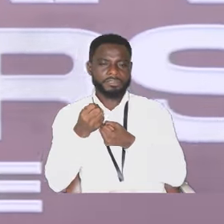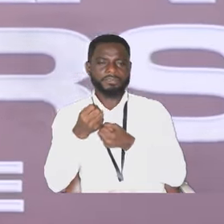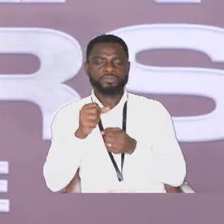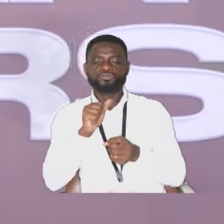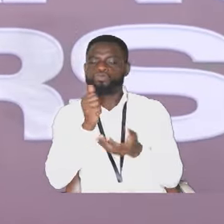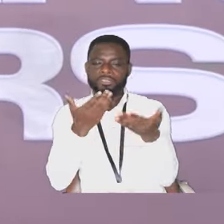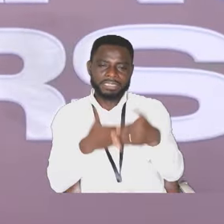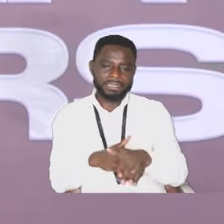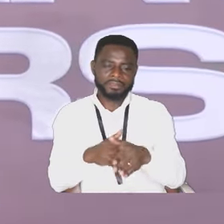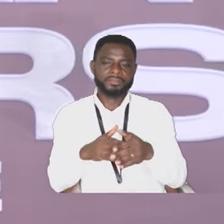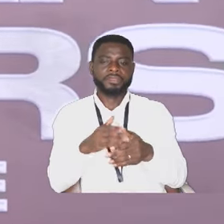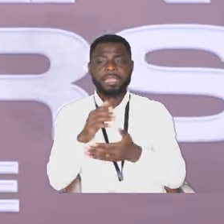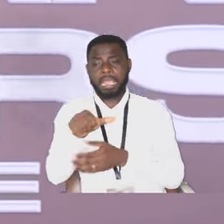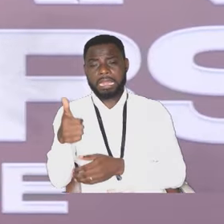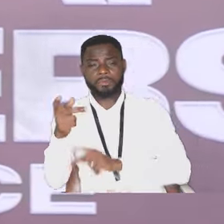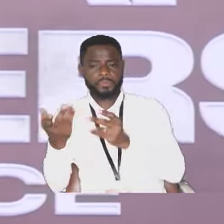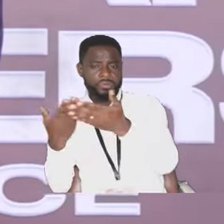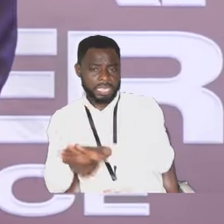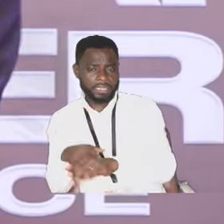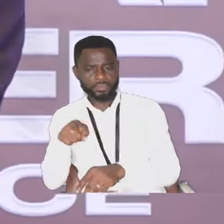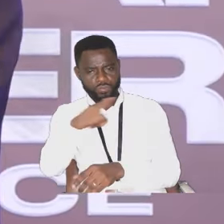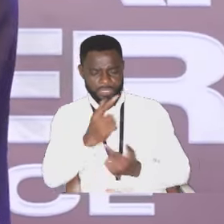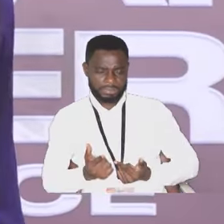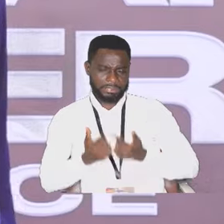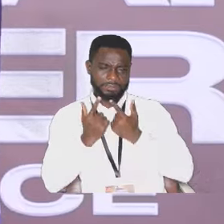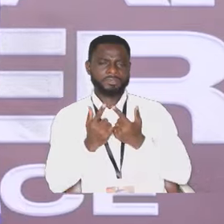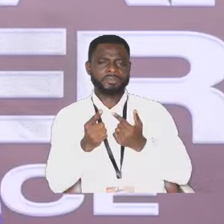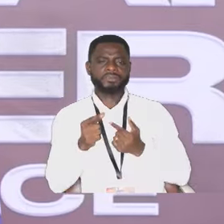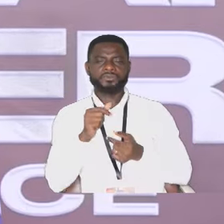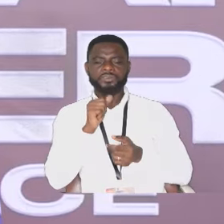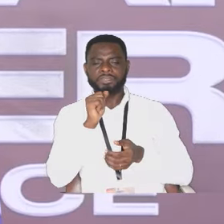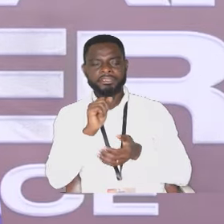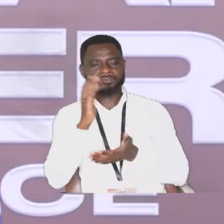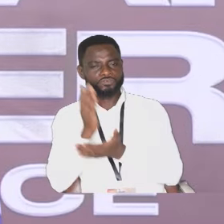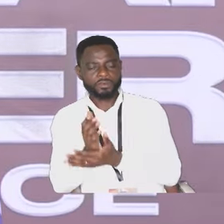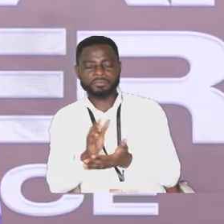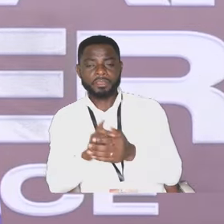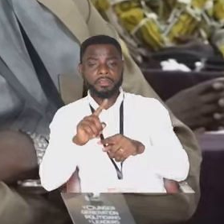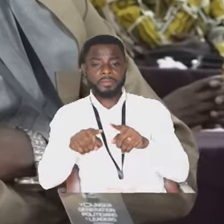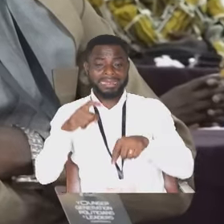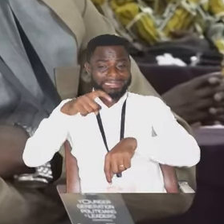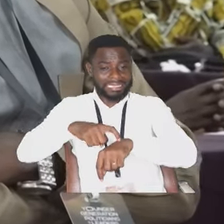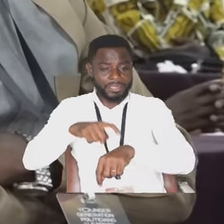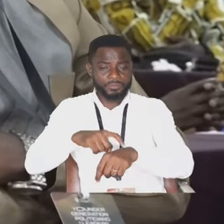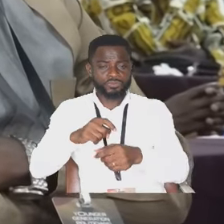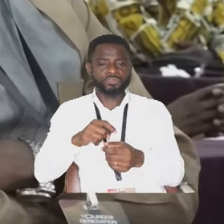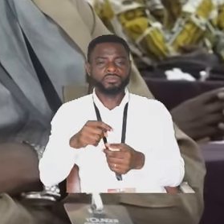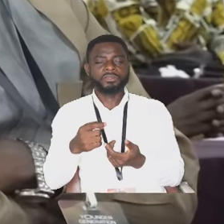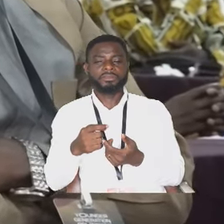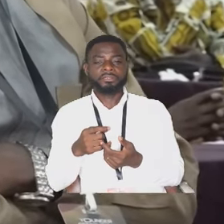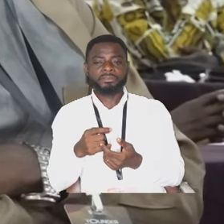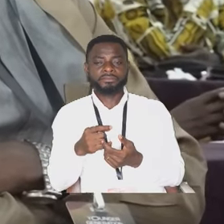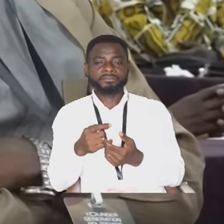die. Others are gone. You didn't die. You didn't drop off. At the time that you were supposed to drop off